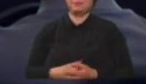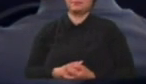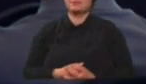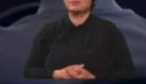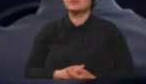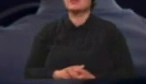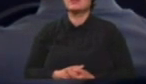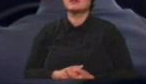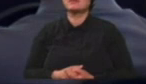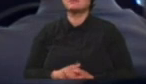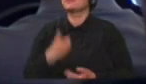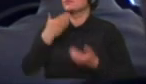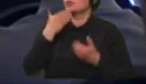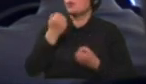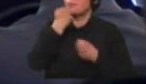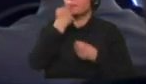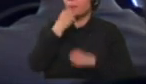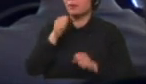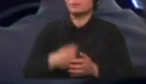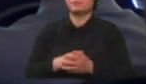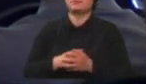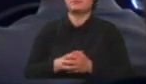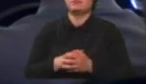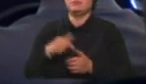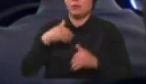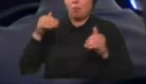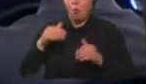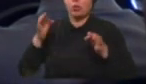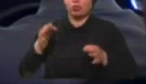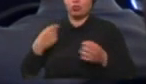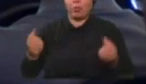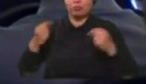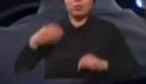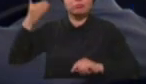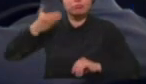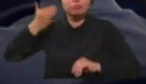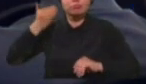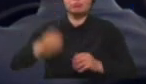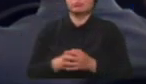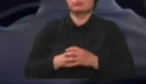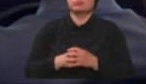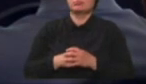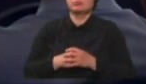Thank you for having me, Center of EU Transport Projects.